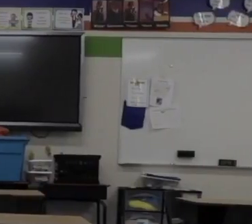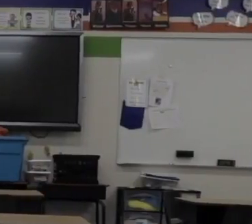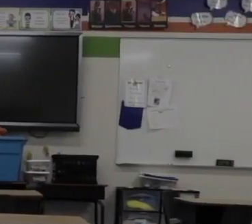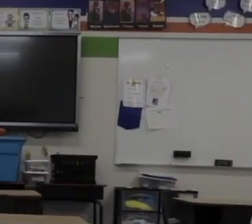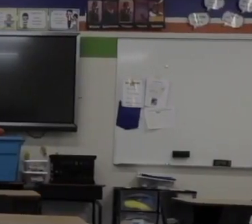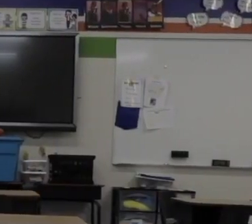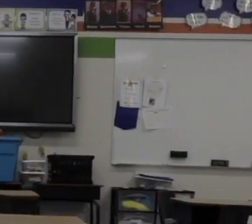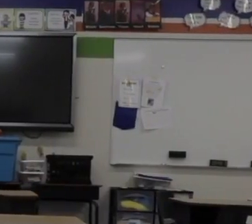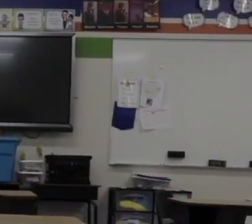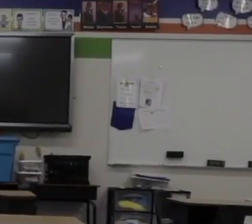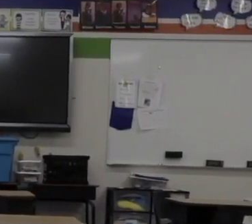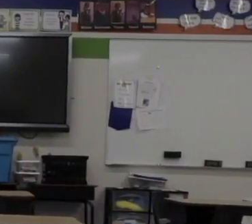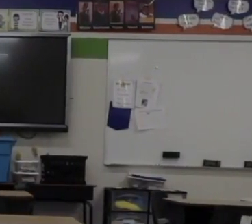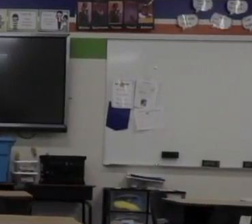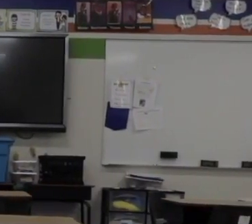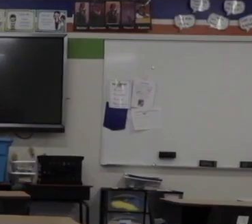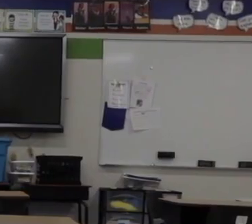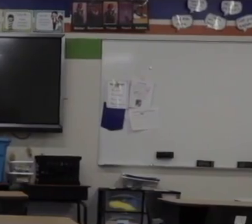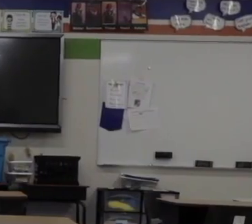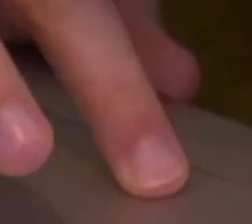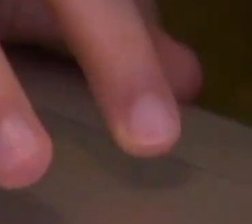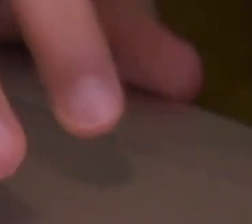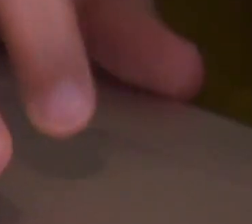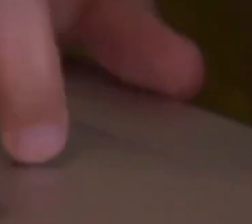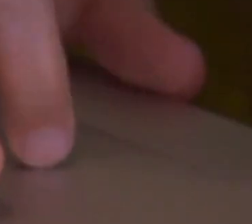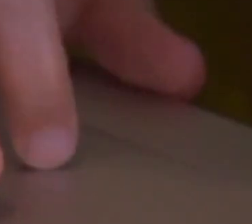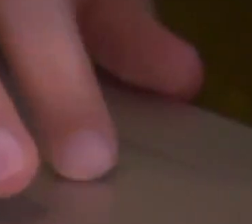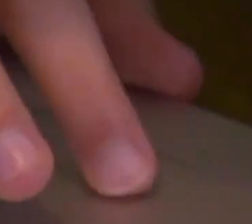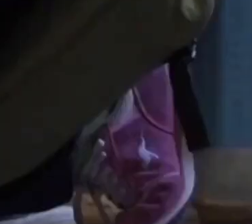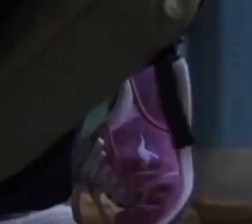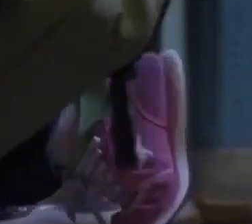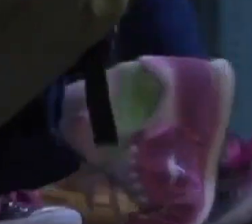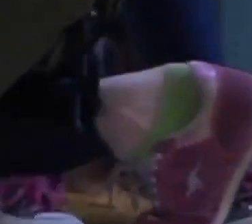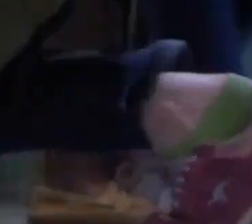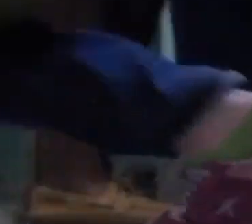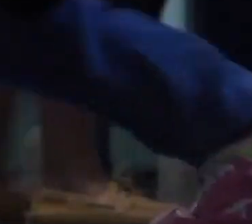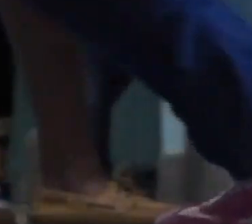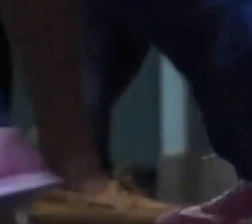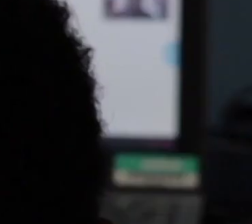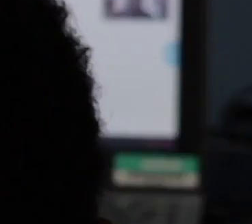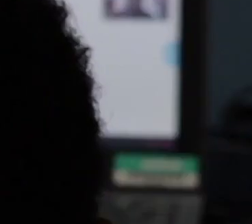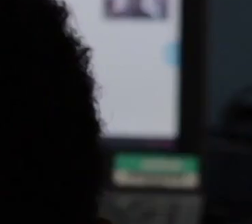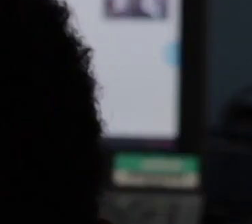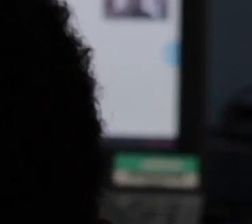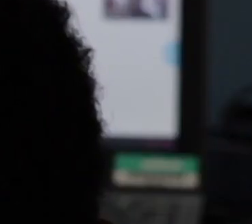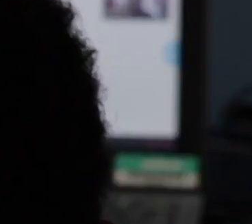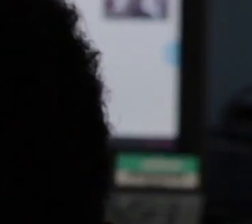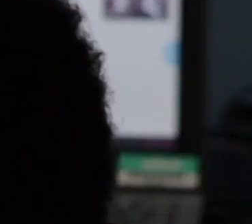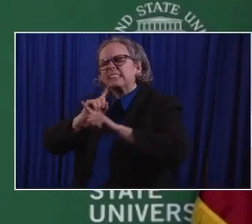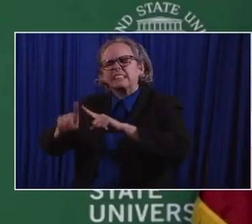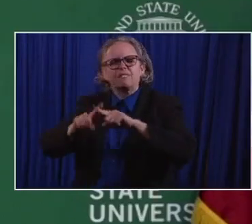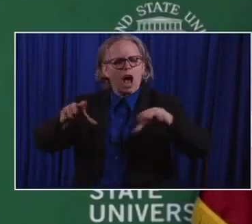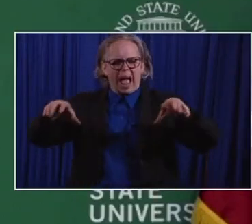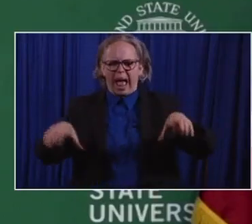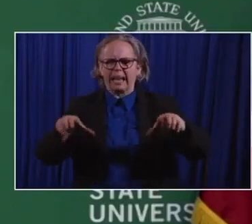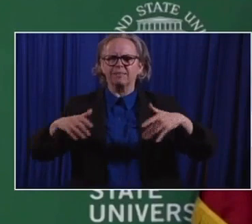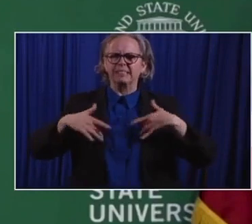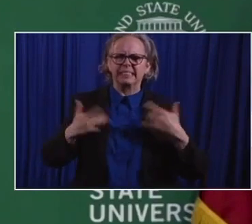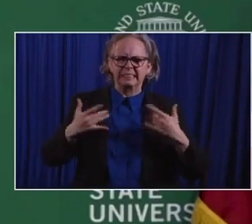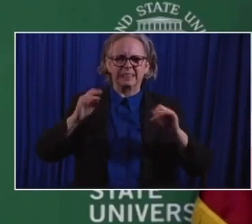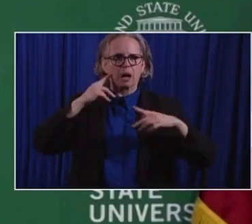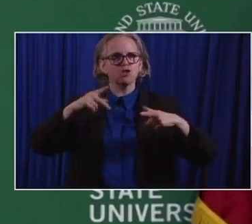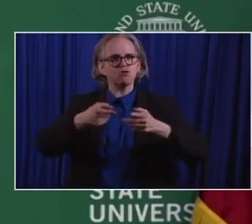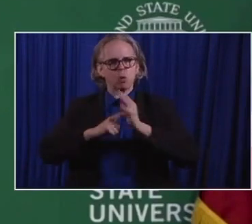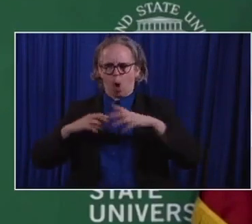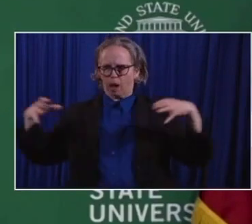DeWine spoke about the importance of vaccinated students being allowed to continue face-to-face learning, even if exposed. One of the things that's been